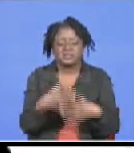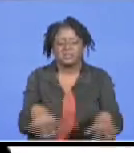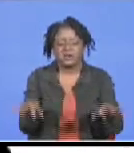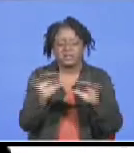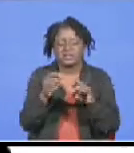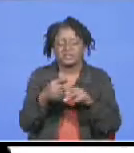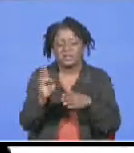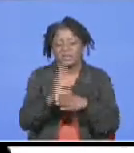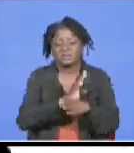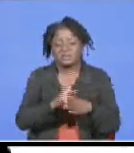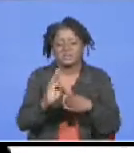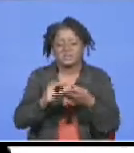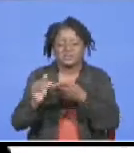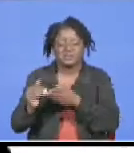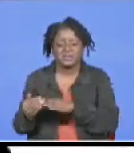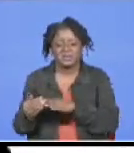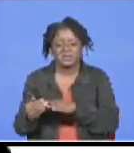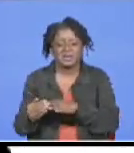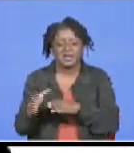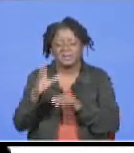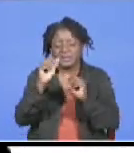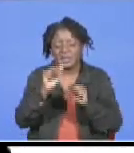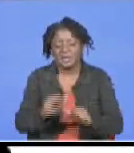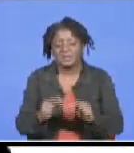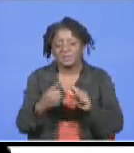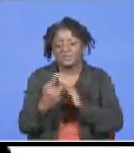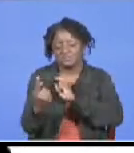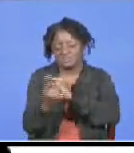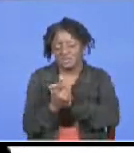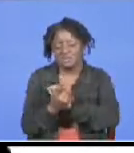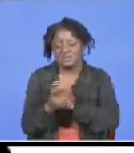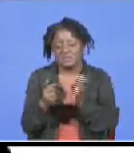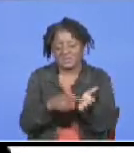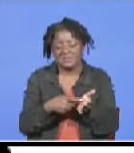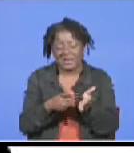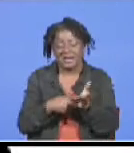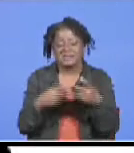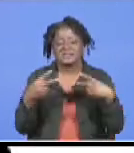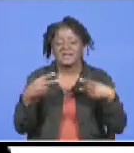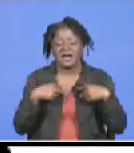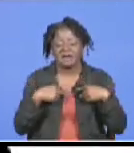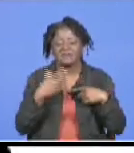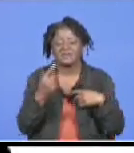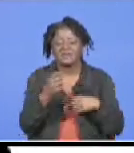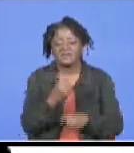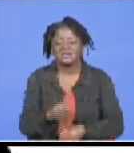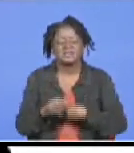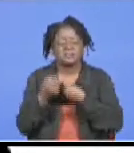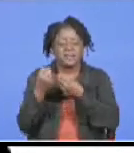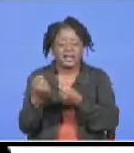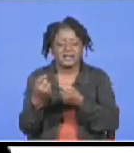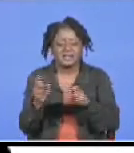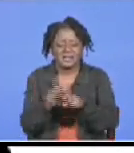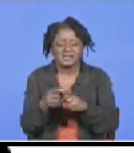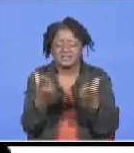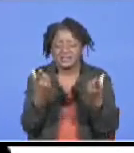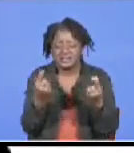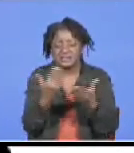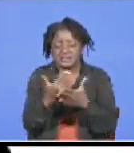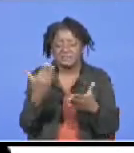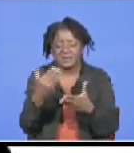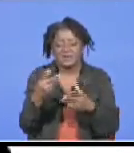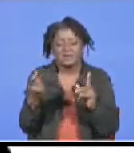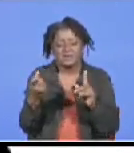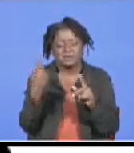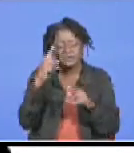and to be able to meet the demands is to have the supplies, access to the supplies as they would have done in the past. So stores,